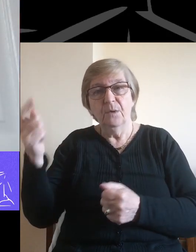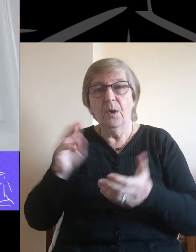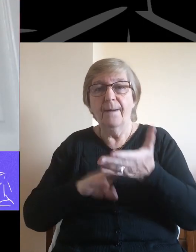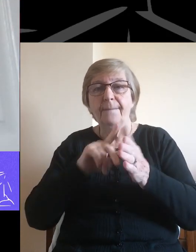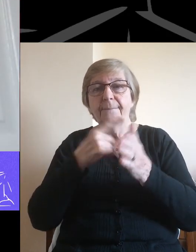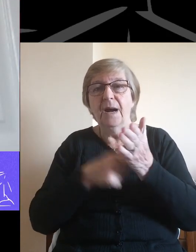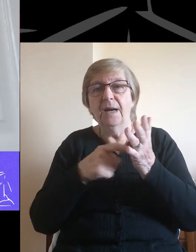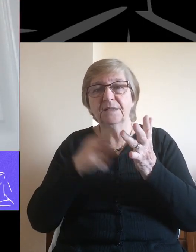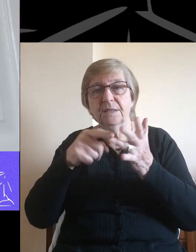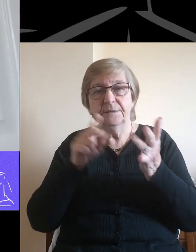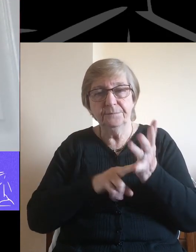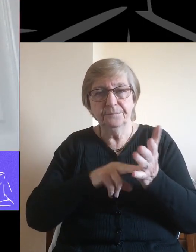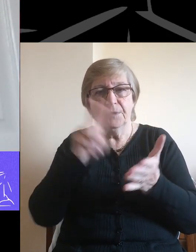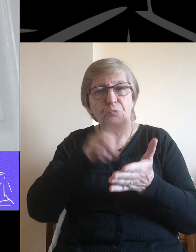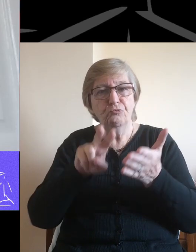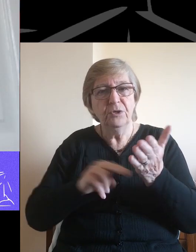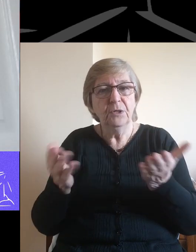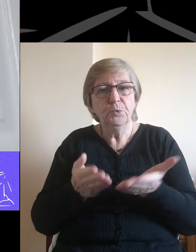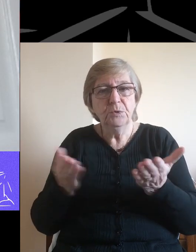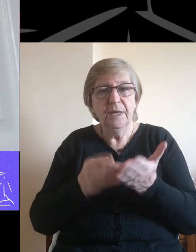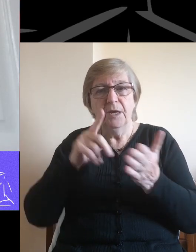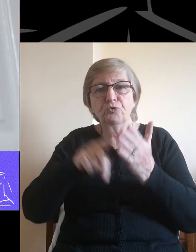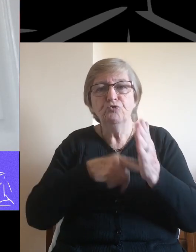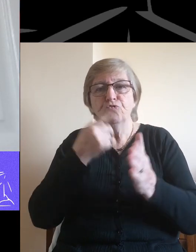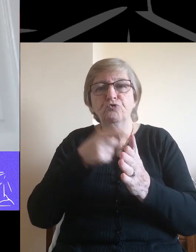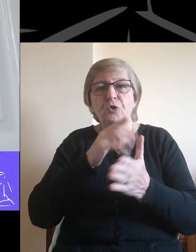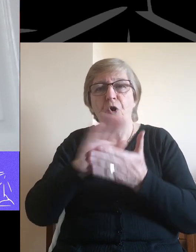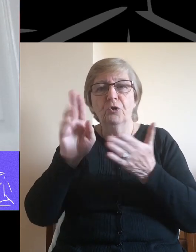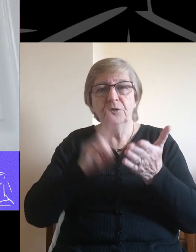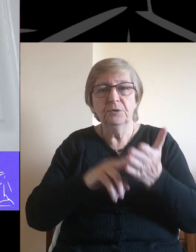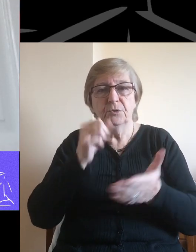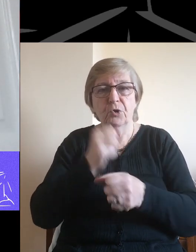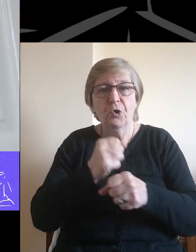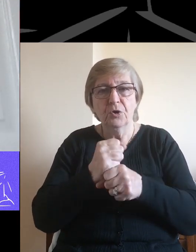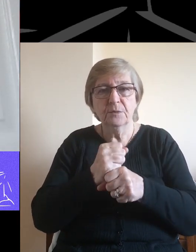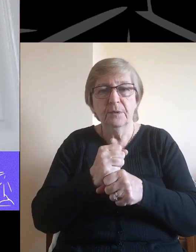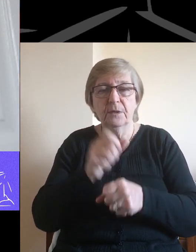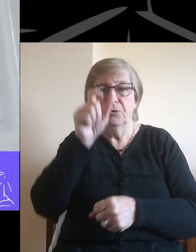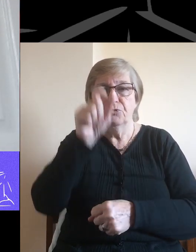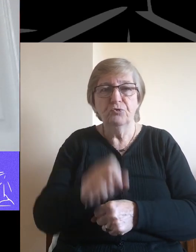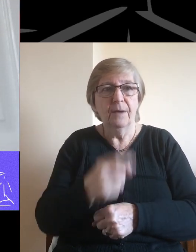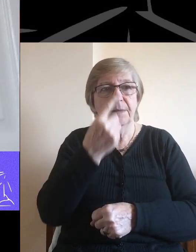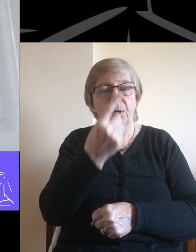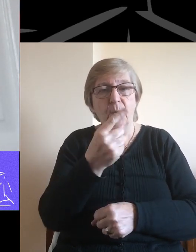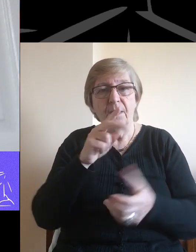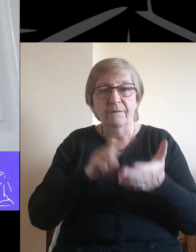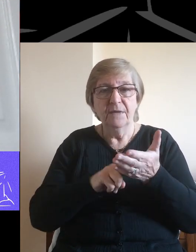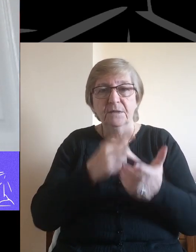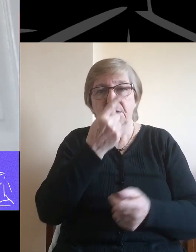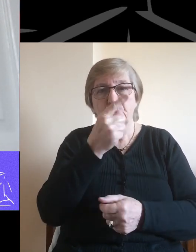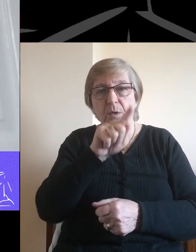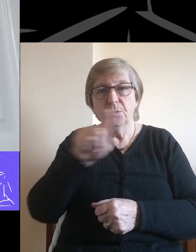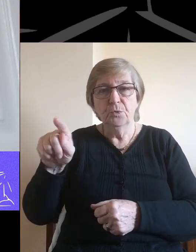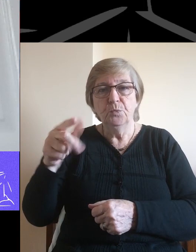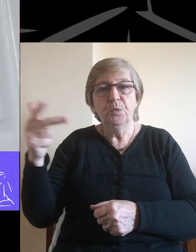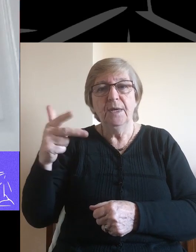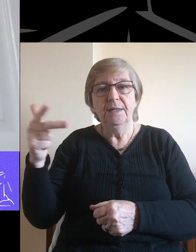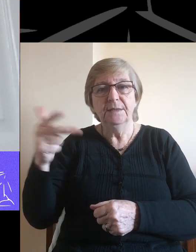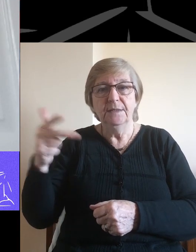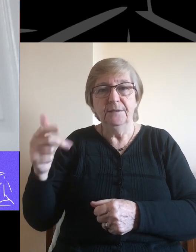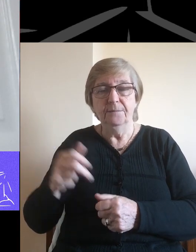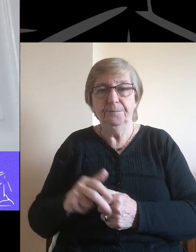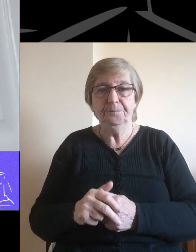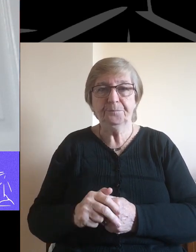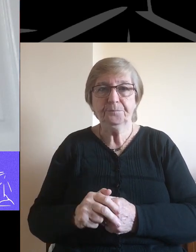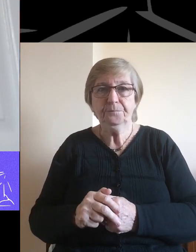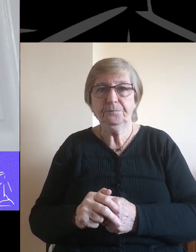good morning, everybody. Our reading today is taken from the Gospel of John. John chapter 1,